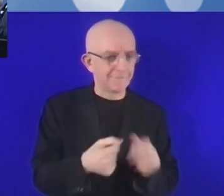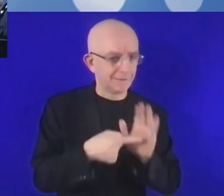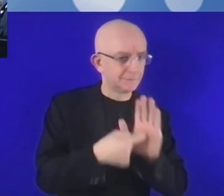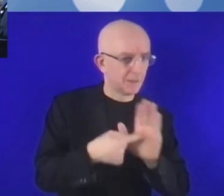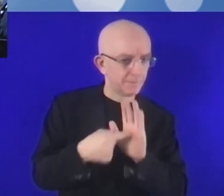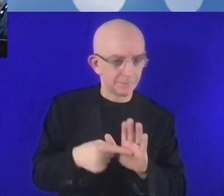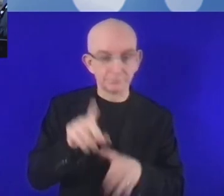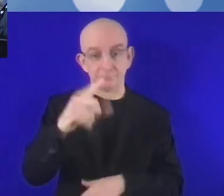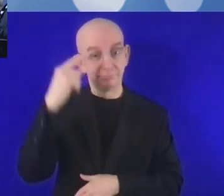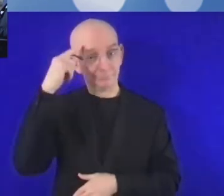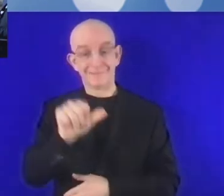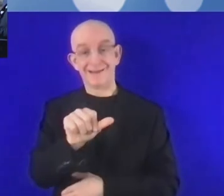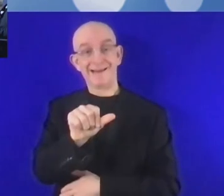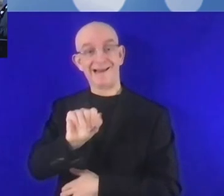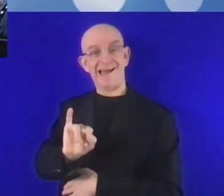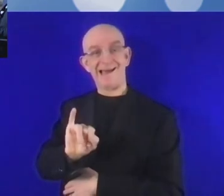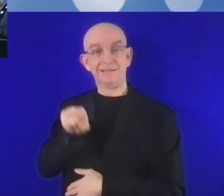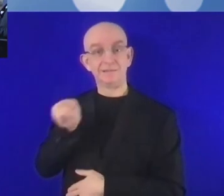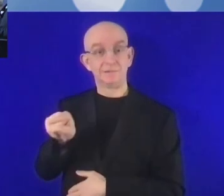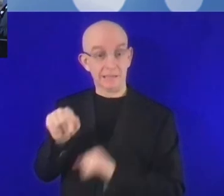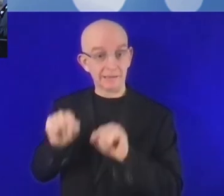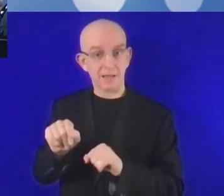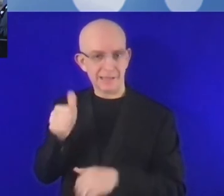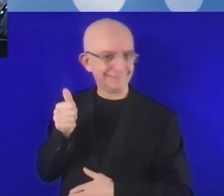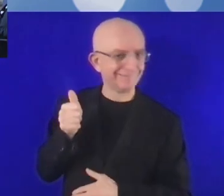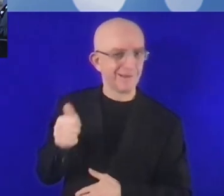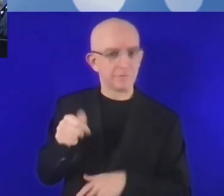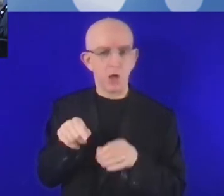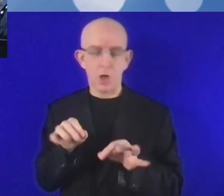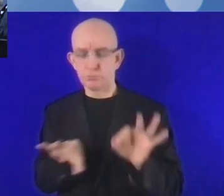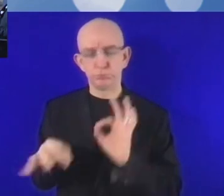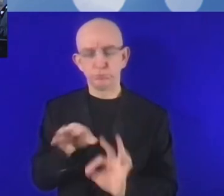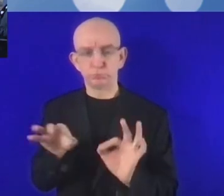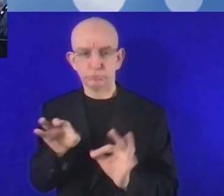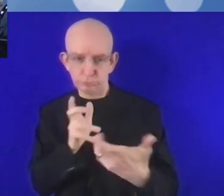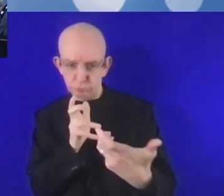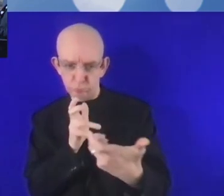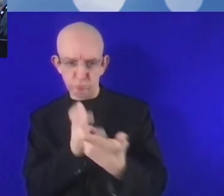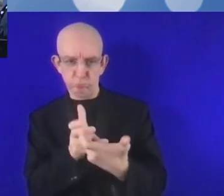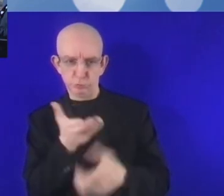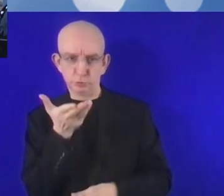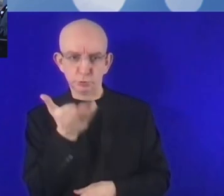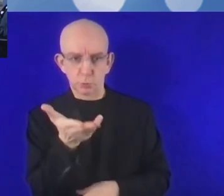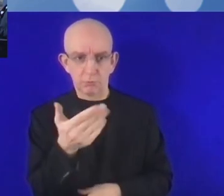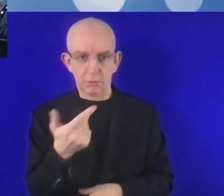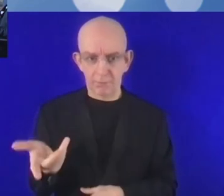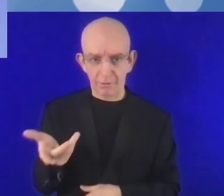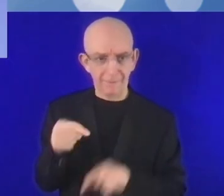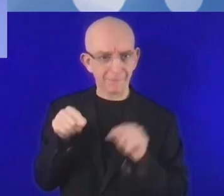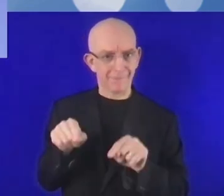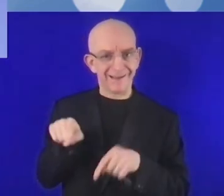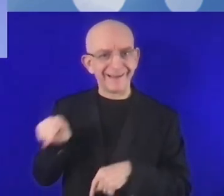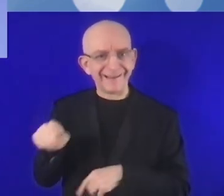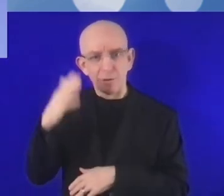composition. Imagine an AI doing your law work without you being a lawyer. Or imagine an AI system healing